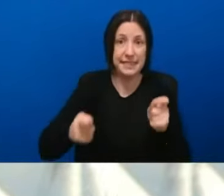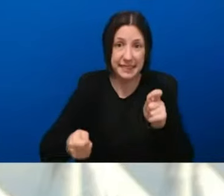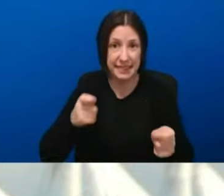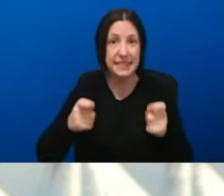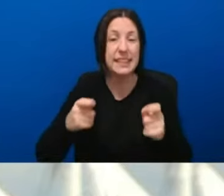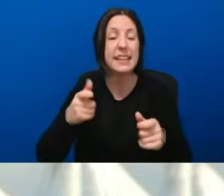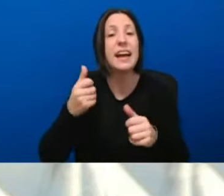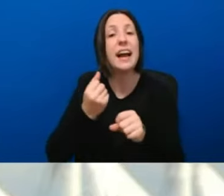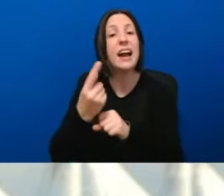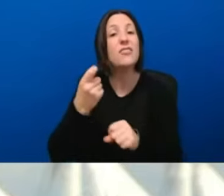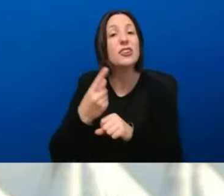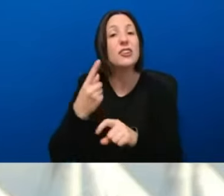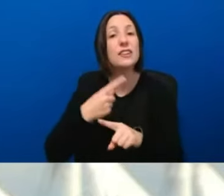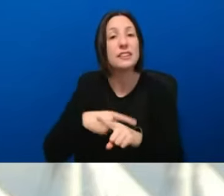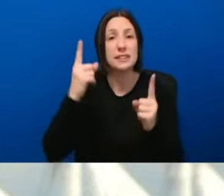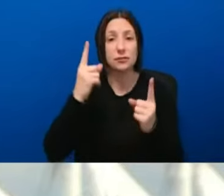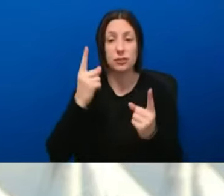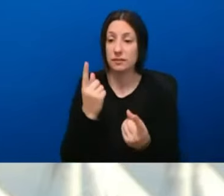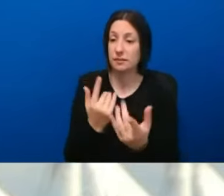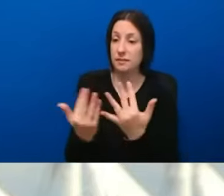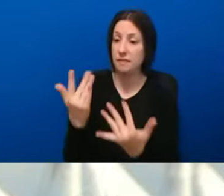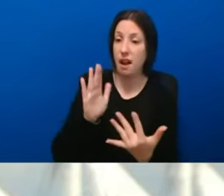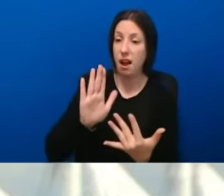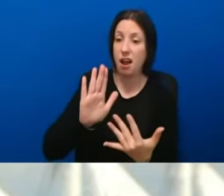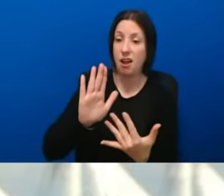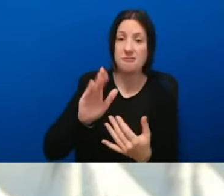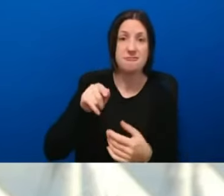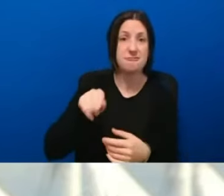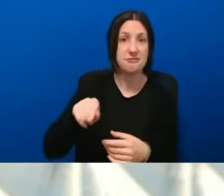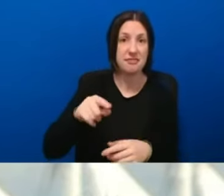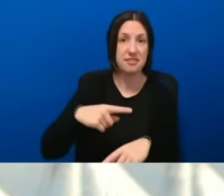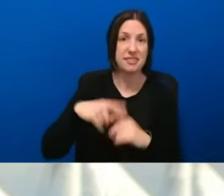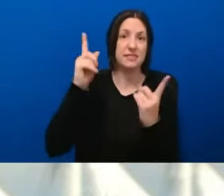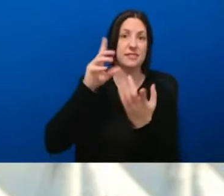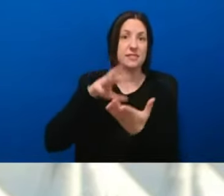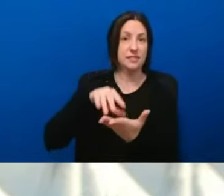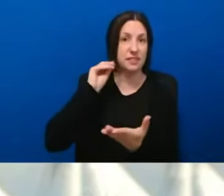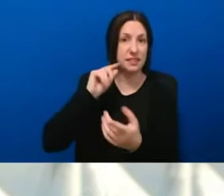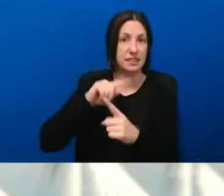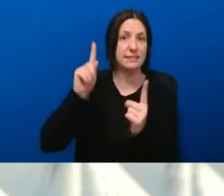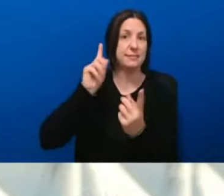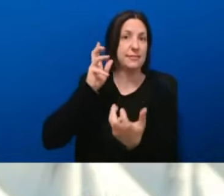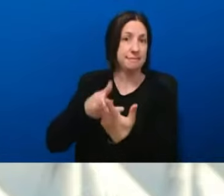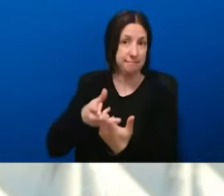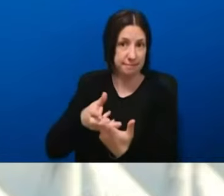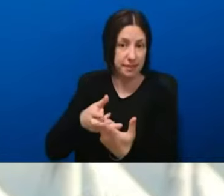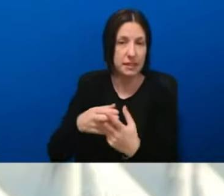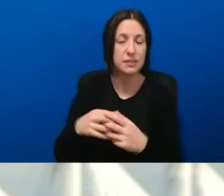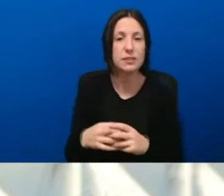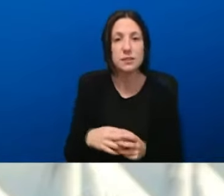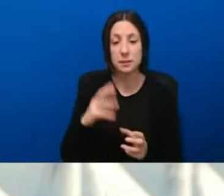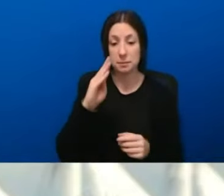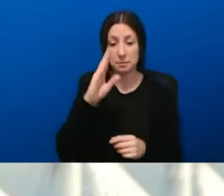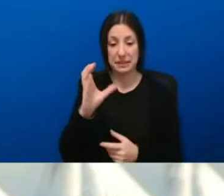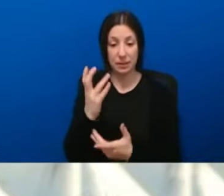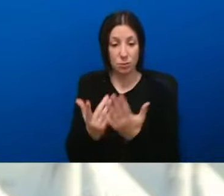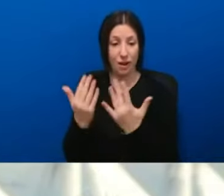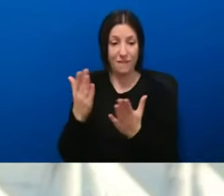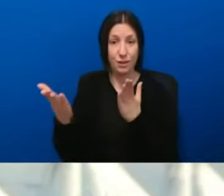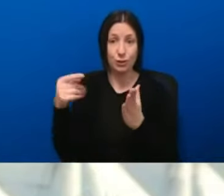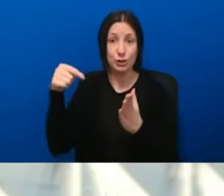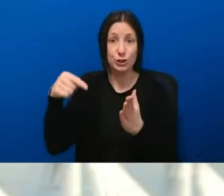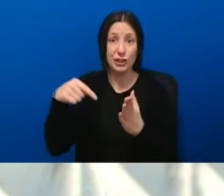that each fire season brings new lessons, and BC Wildfire Service, I would say,